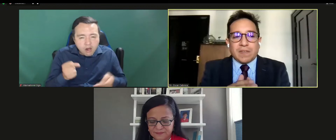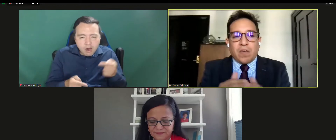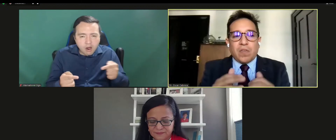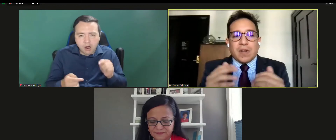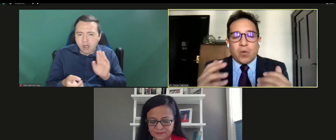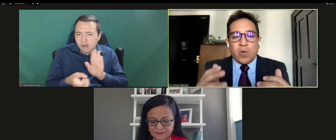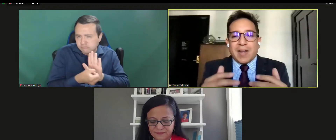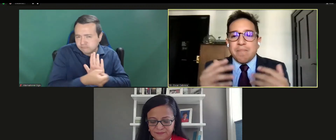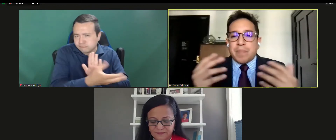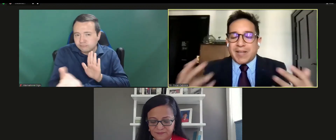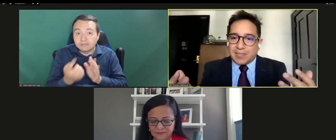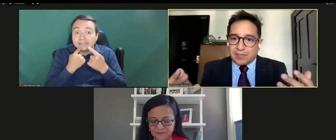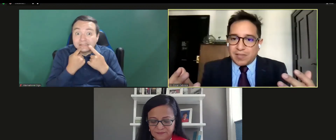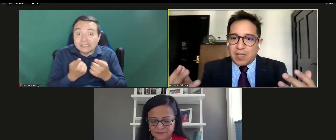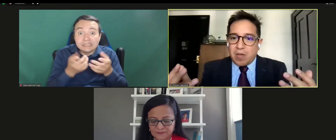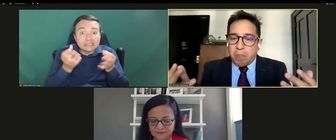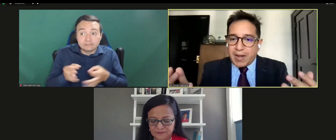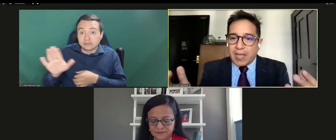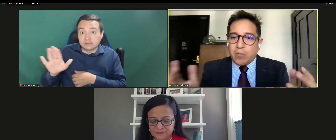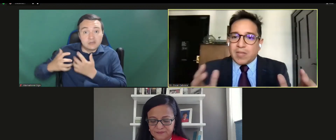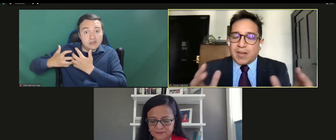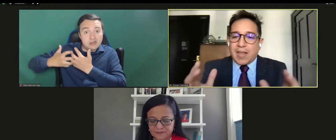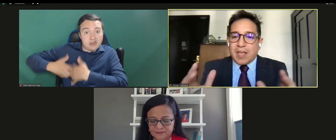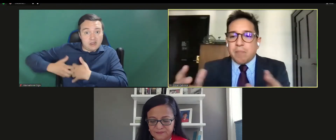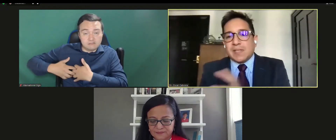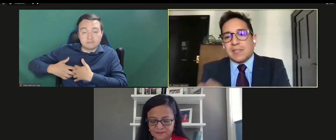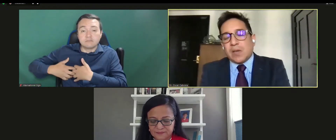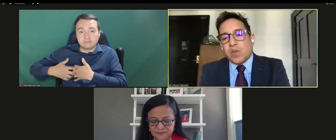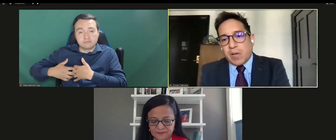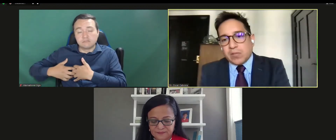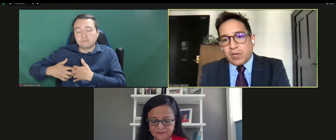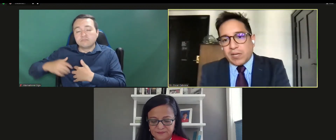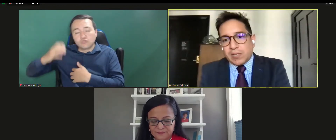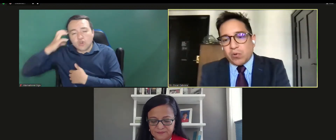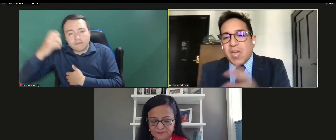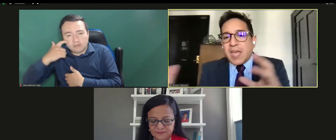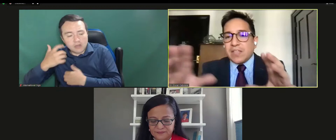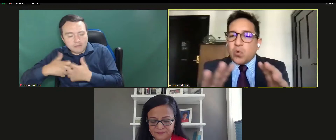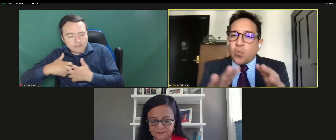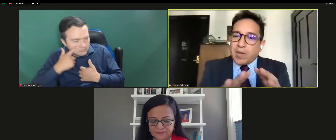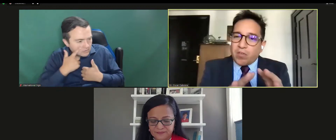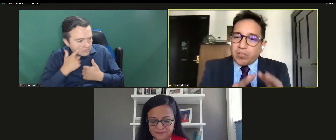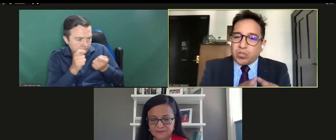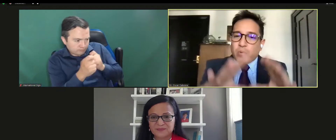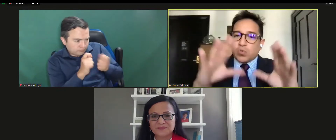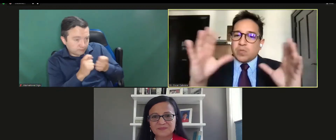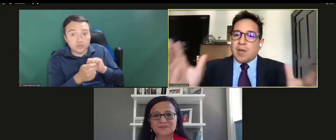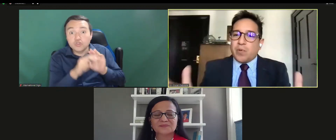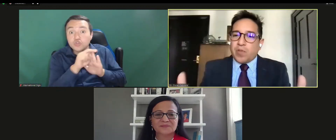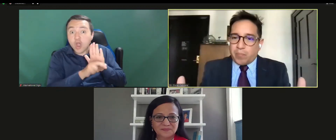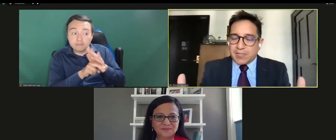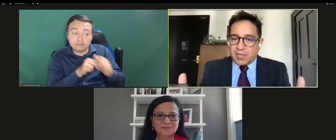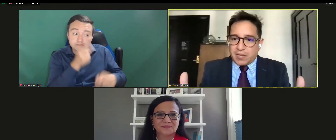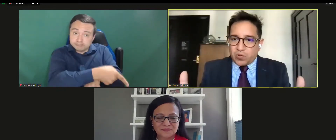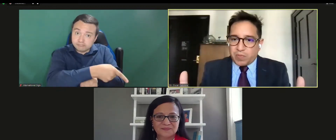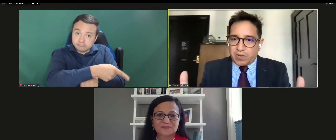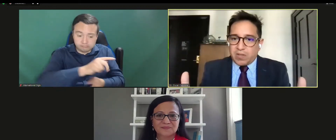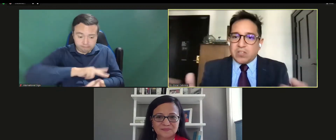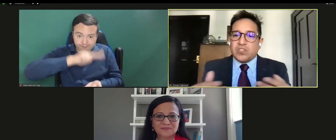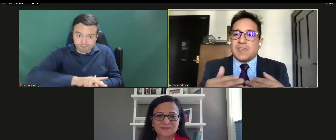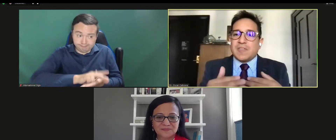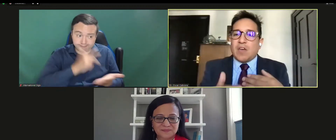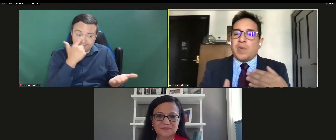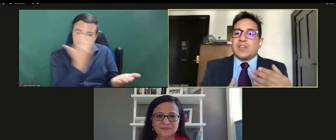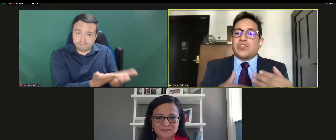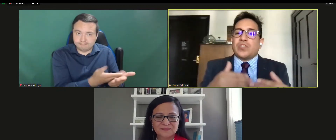an article talking about states' obligations to regulate business, to keep businesses from having a negative